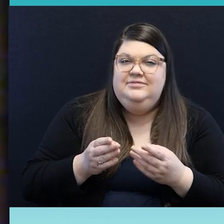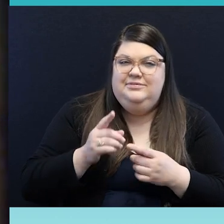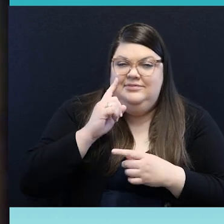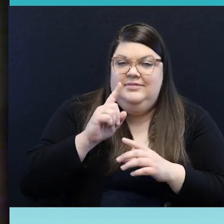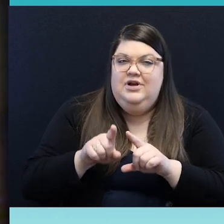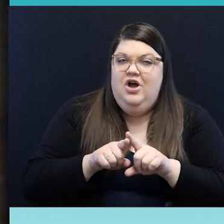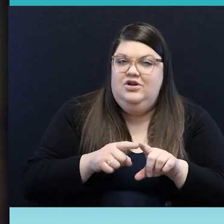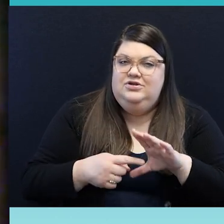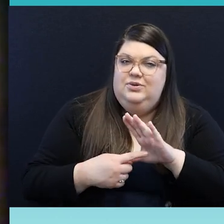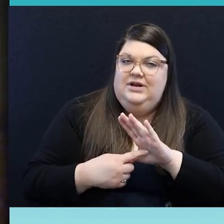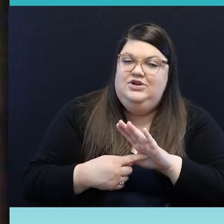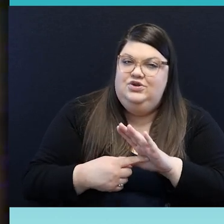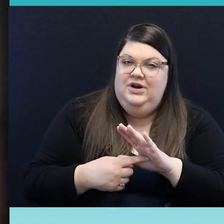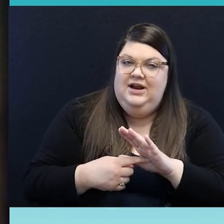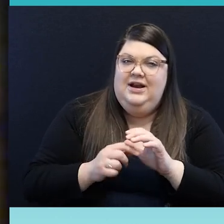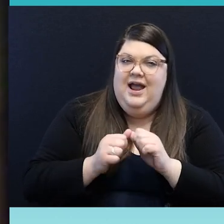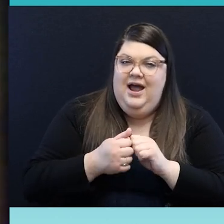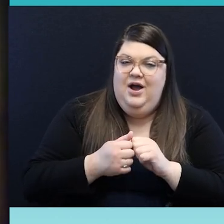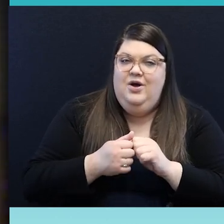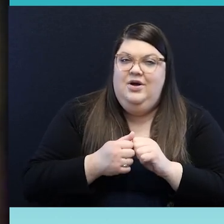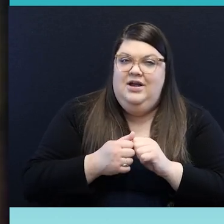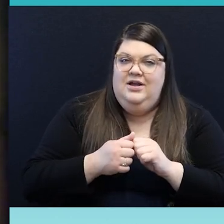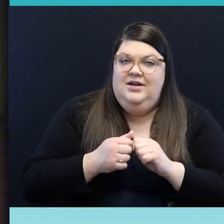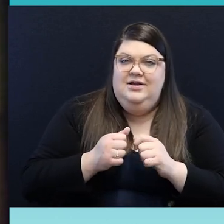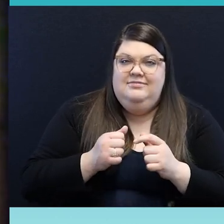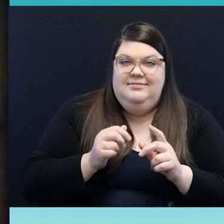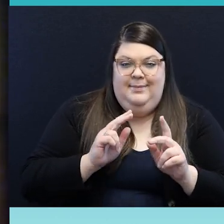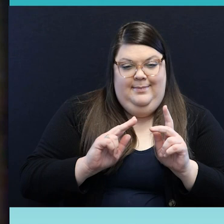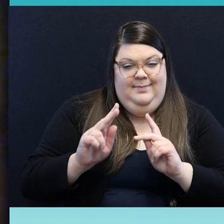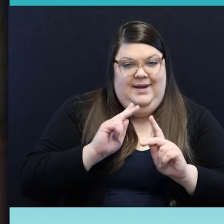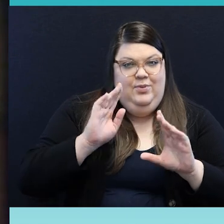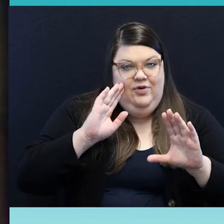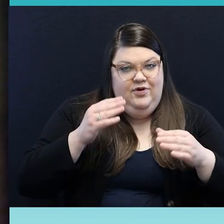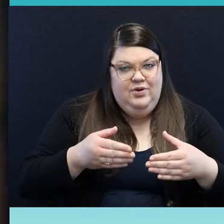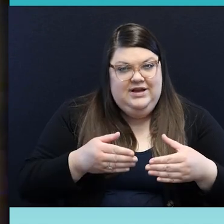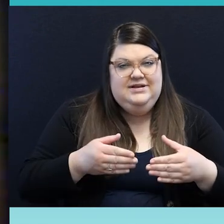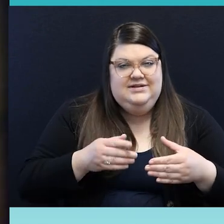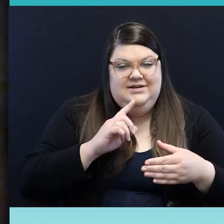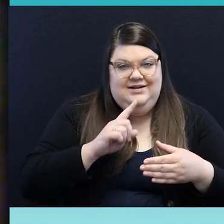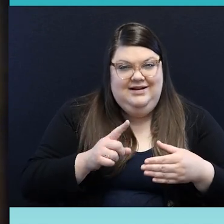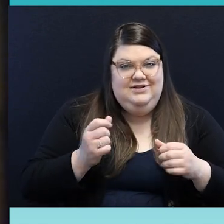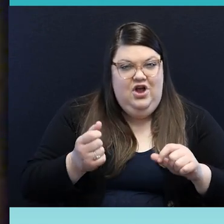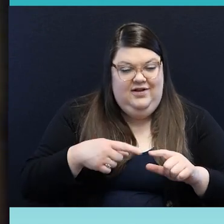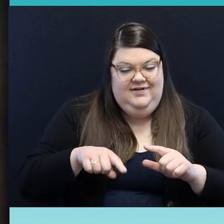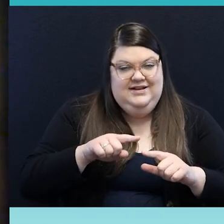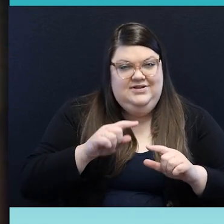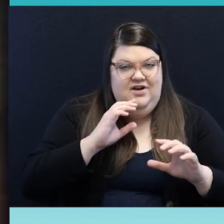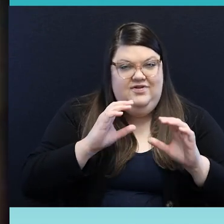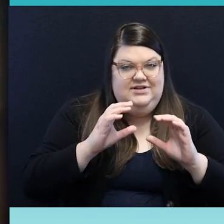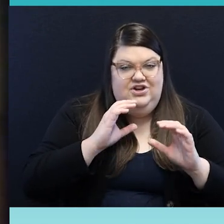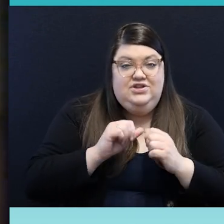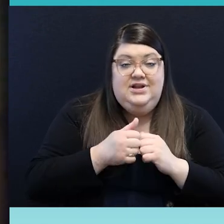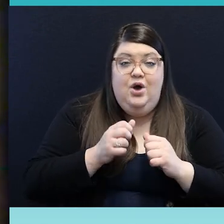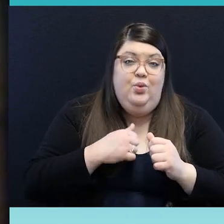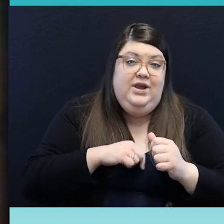really illustrate how person-centric it is, you know, all of these conversations and